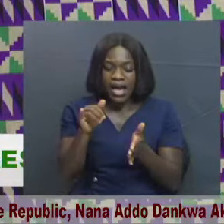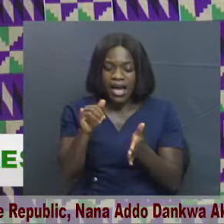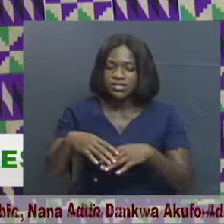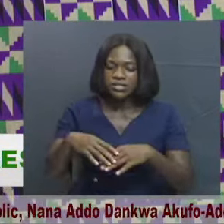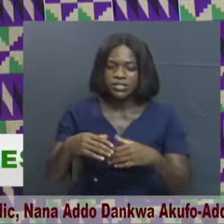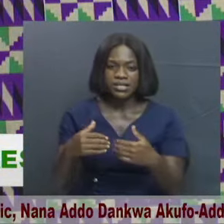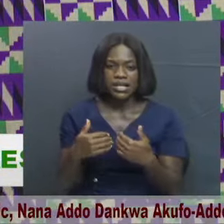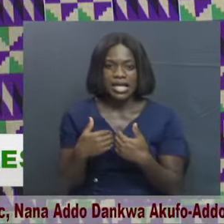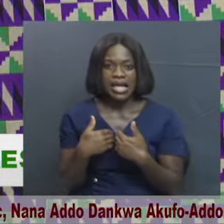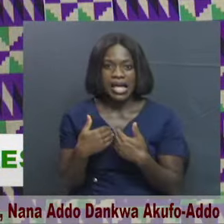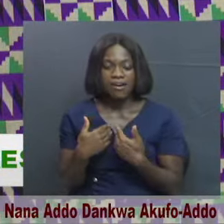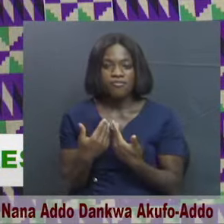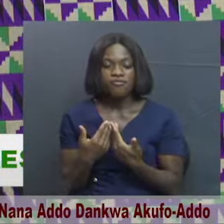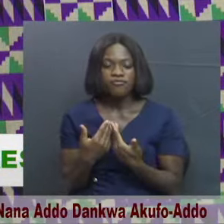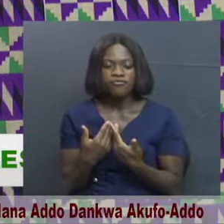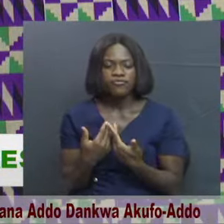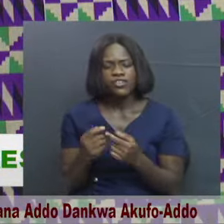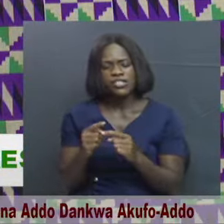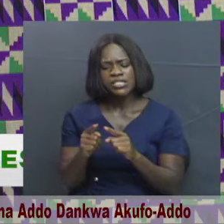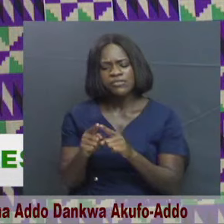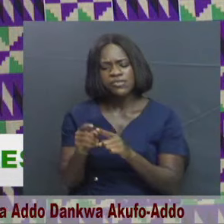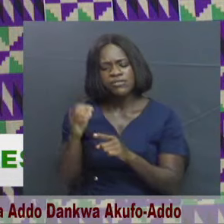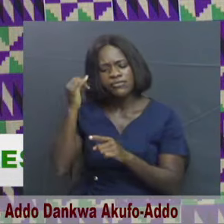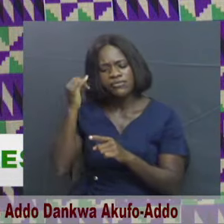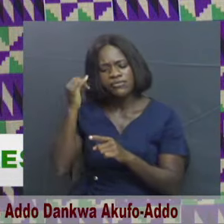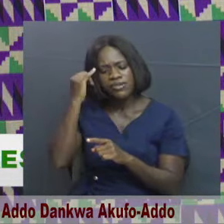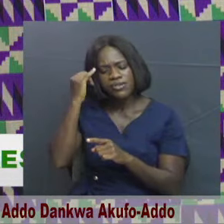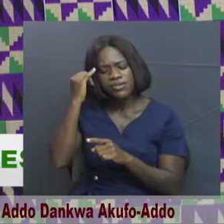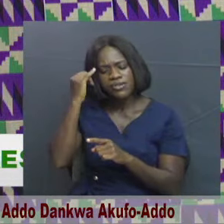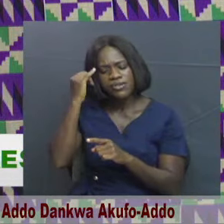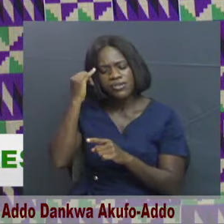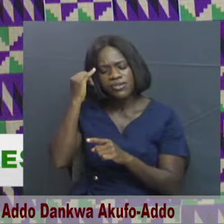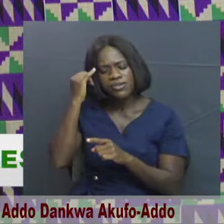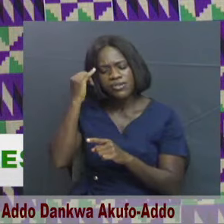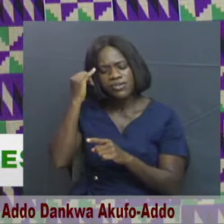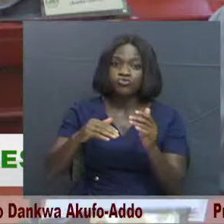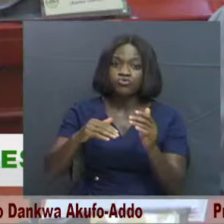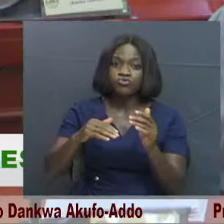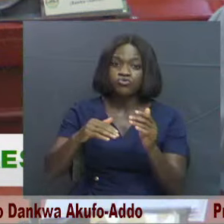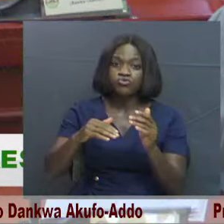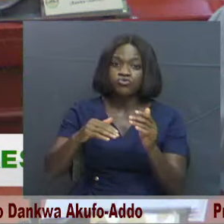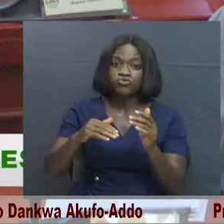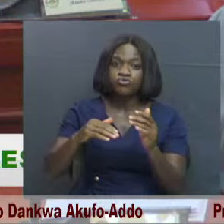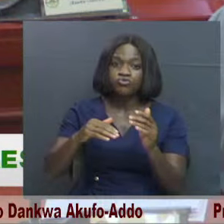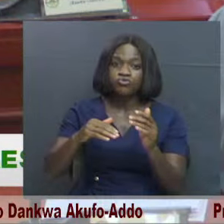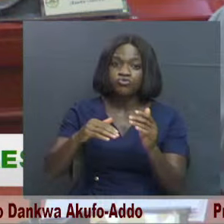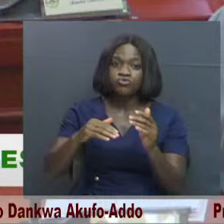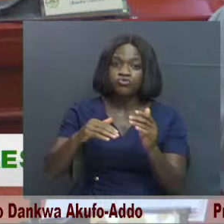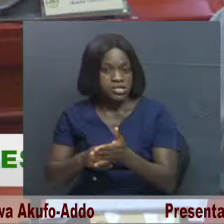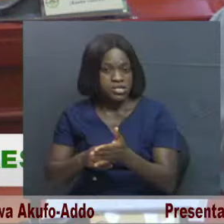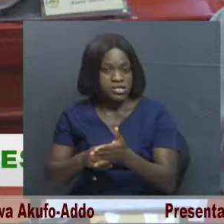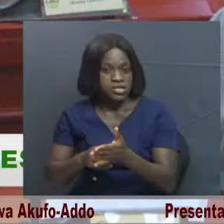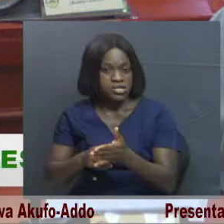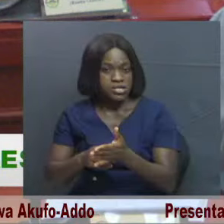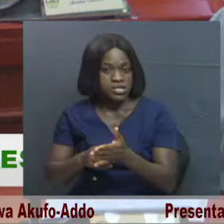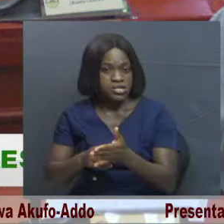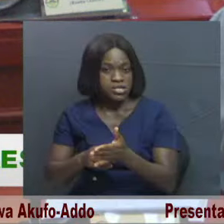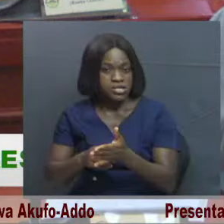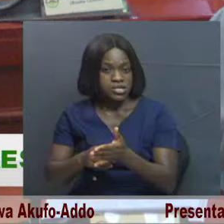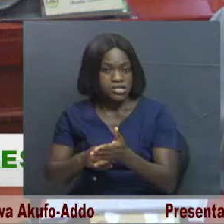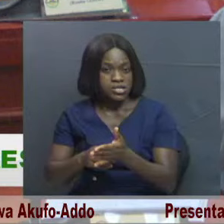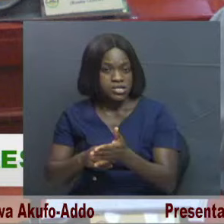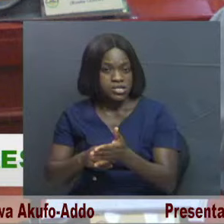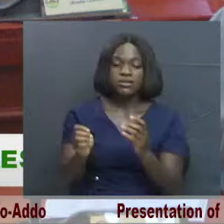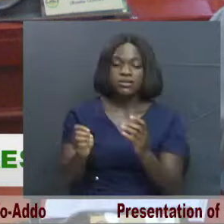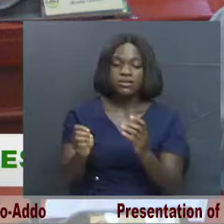with comp complimentary initiatives to build the necessary engineering and technical skills in Ghana Toyota